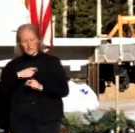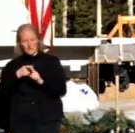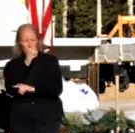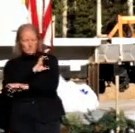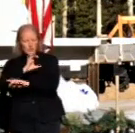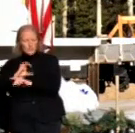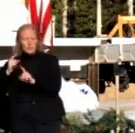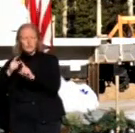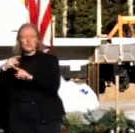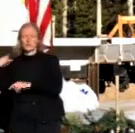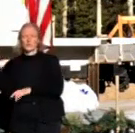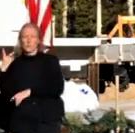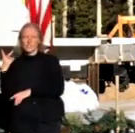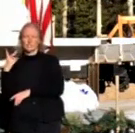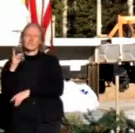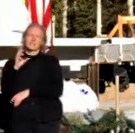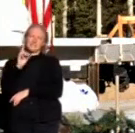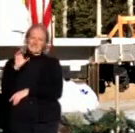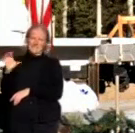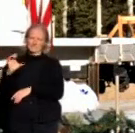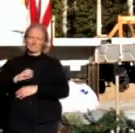D.C.